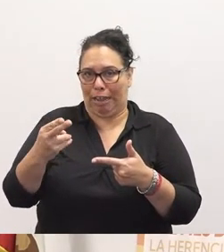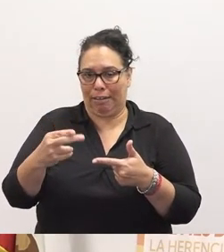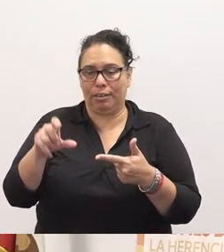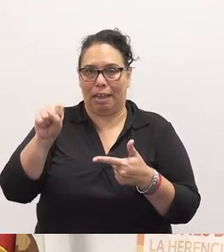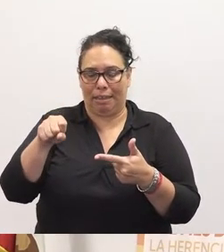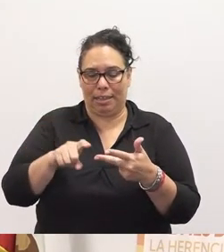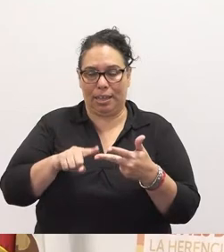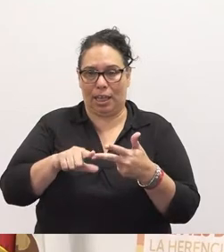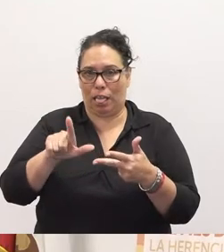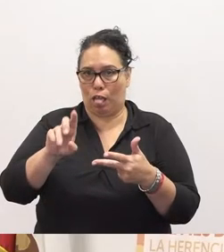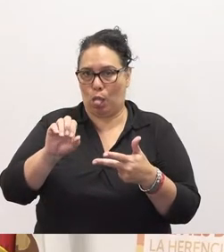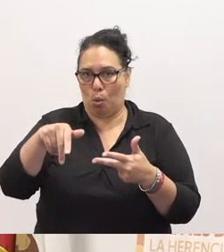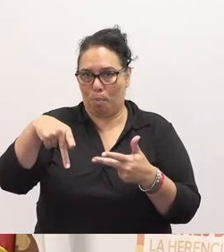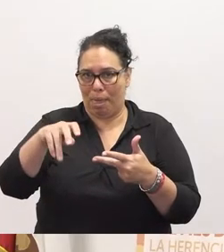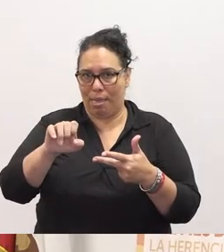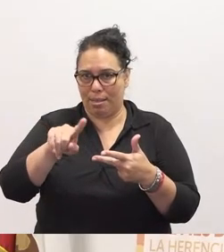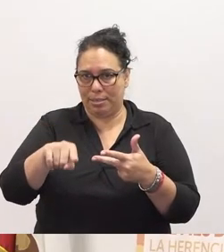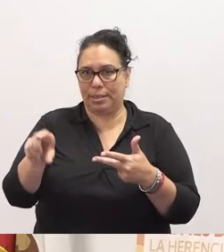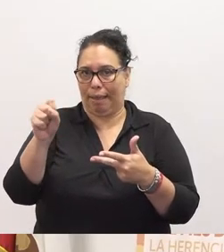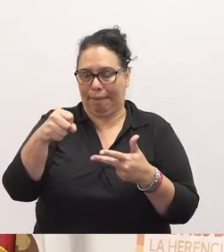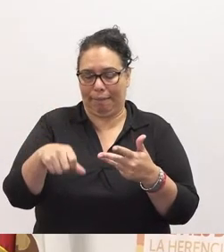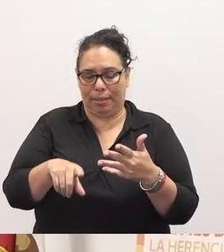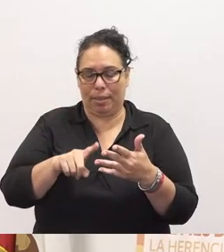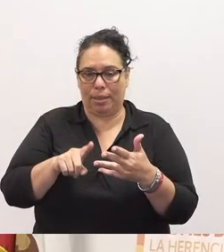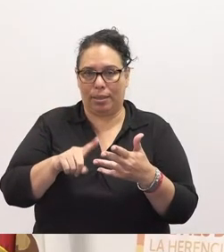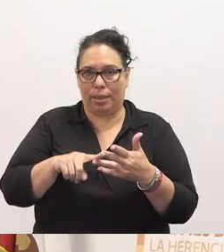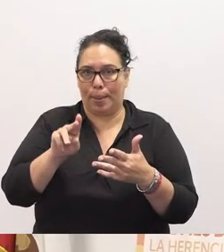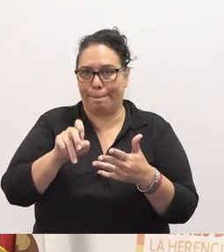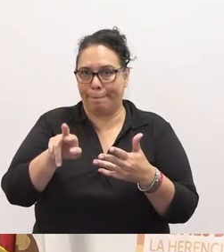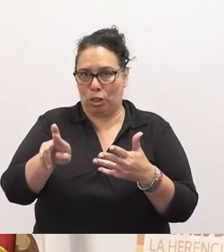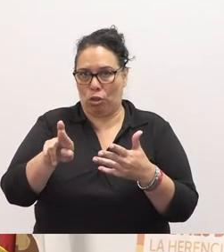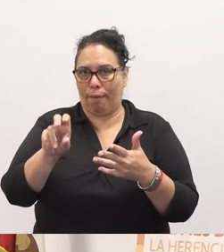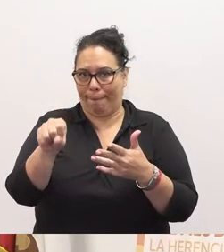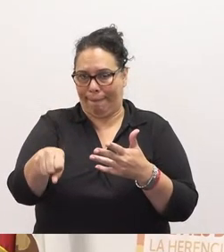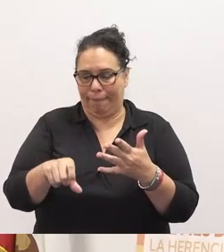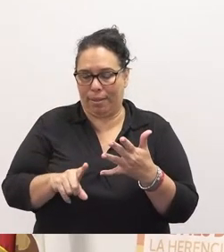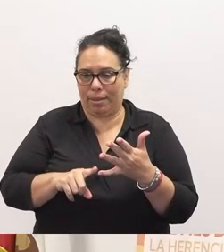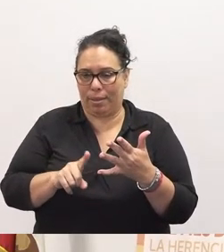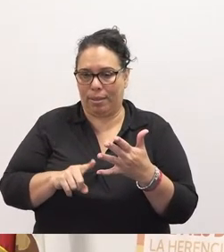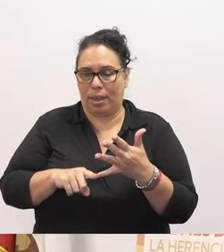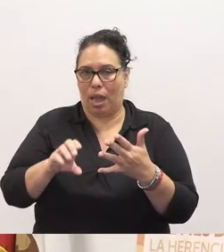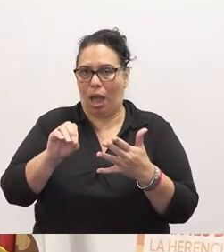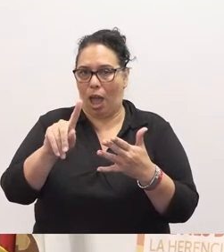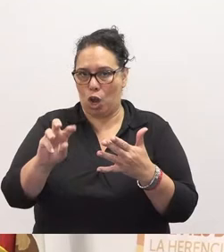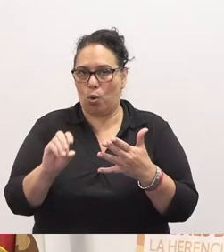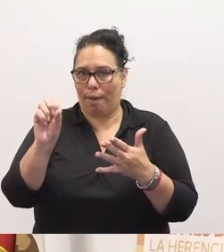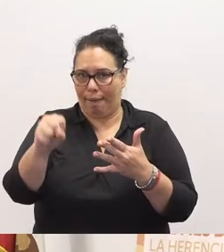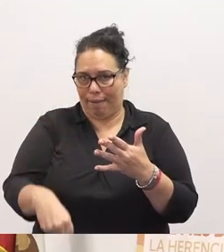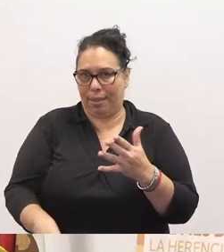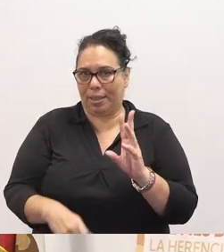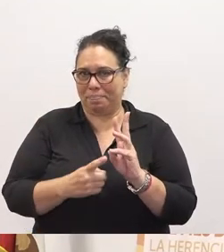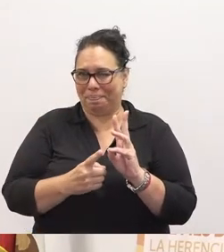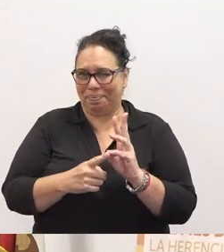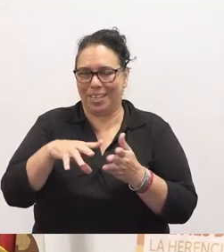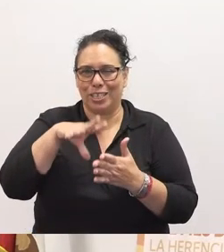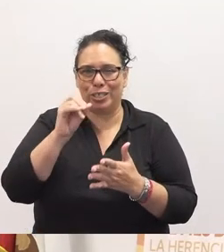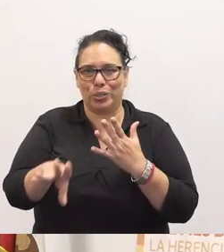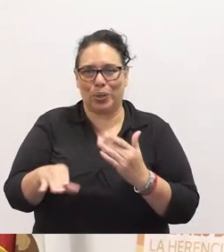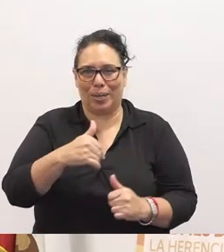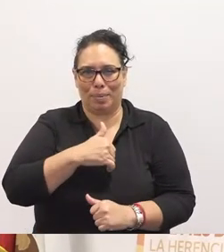Member Lopez? Aye. Member Miller? Aye. Member Otto? Aye. And student